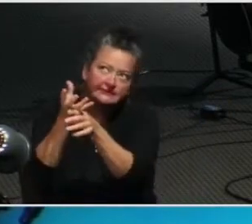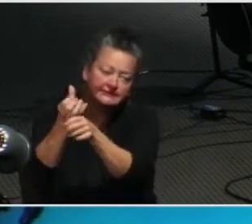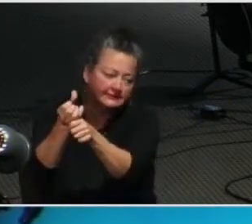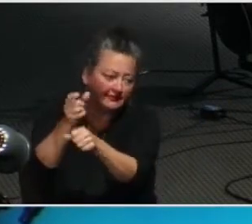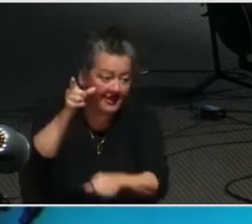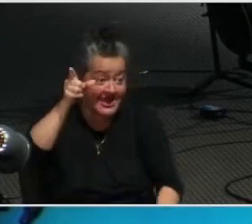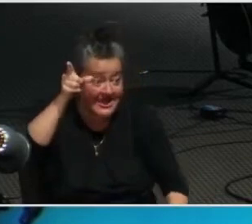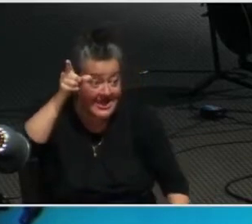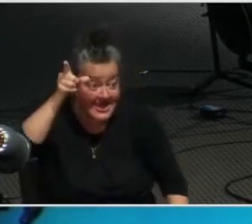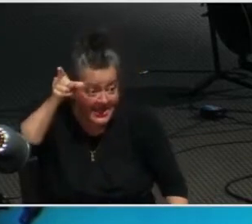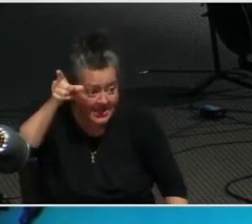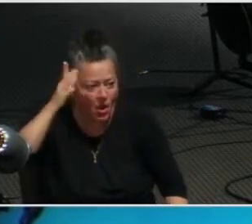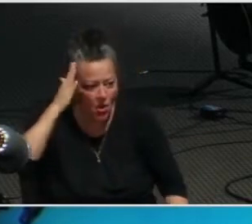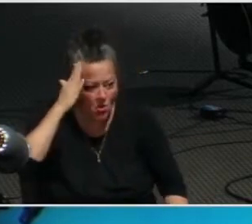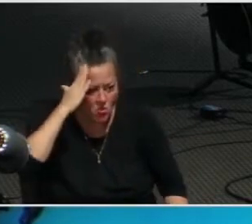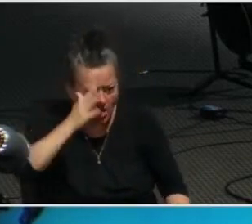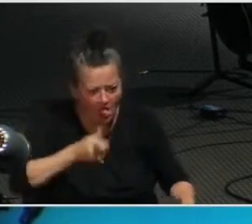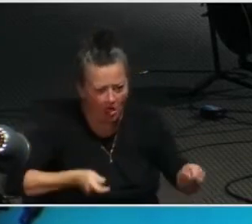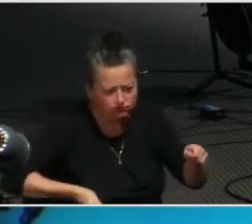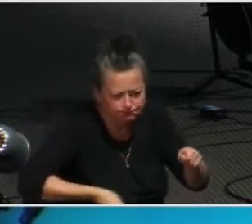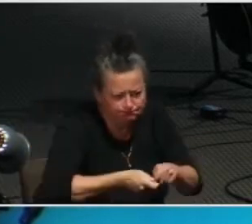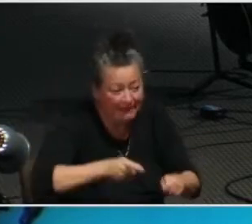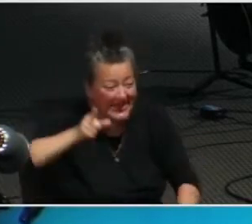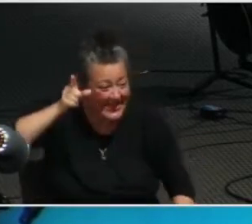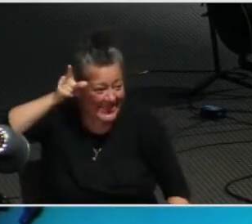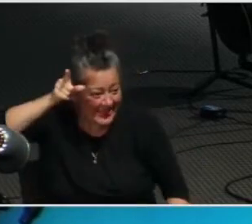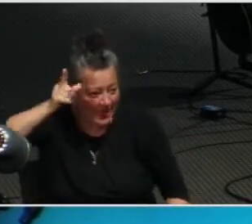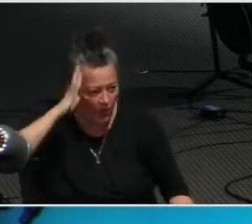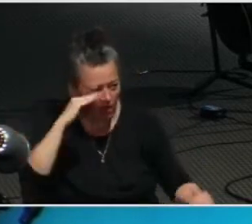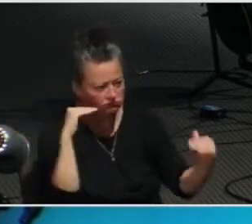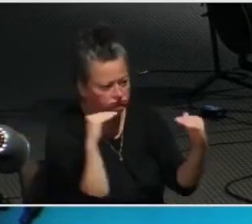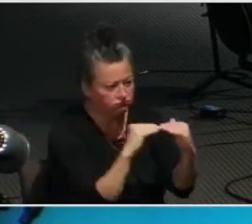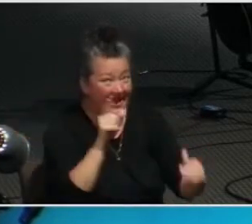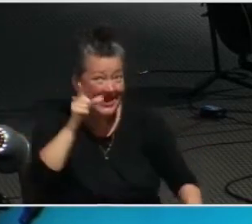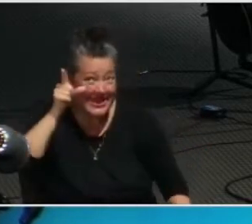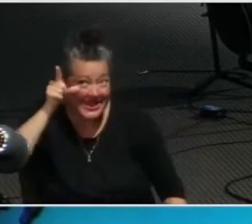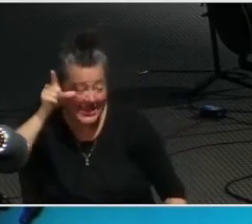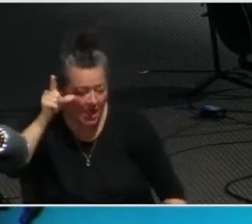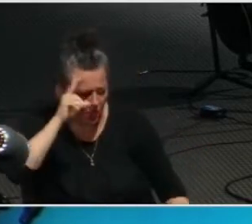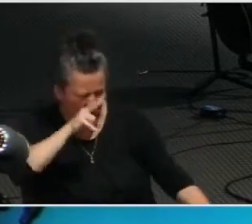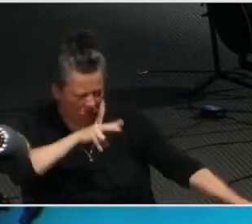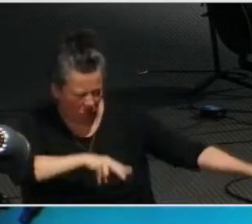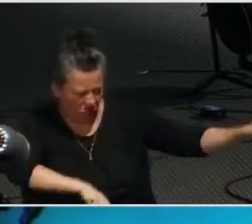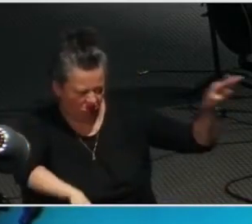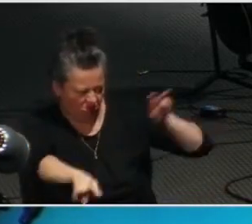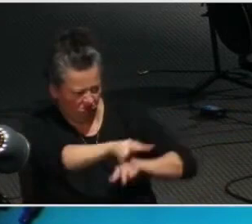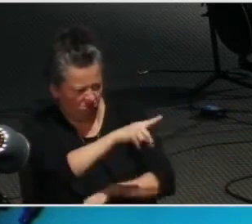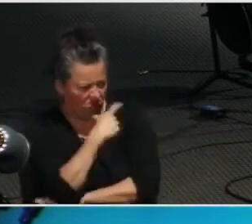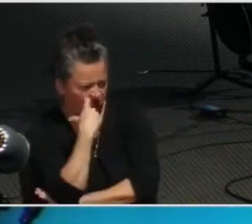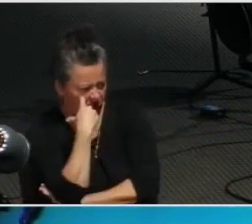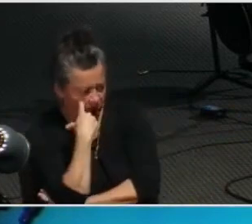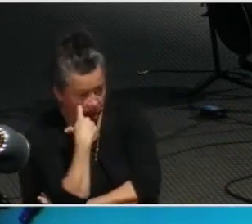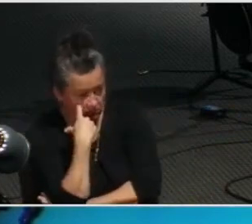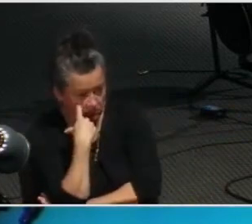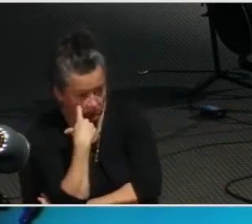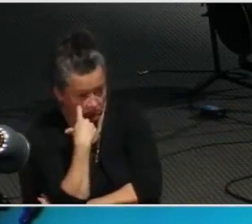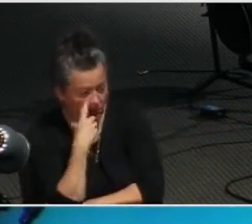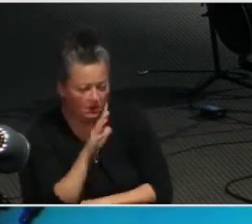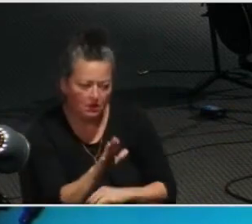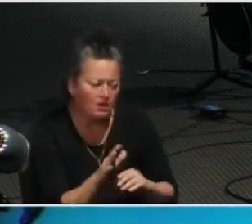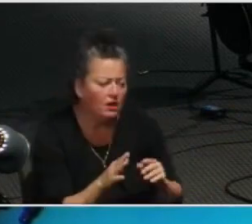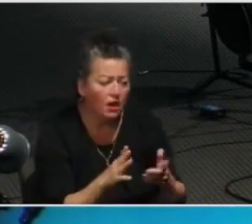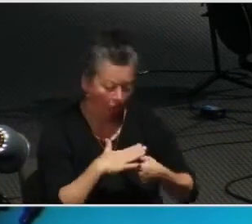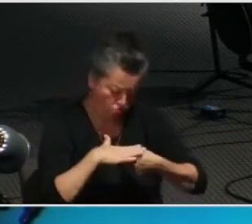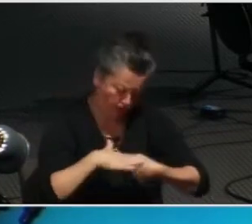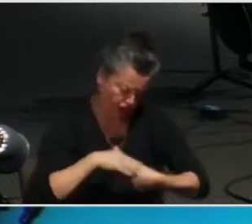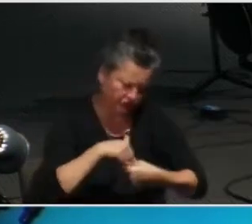who judges justly. And Jesus suffered the worst oppression in